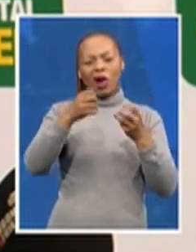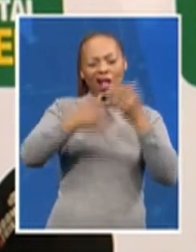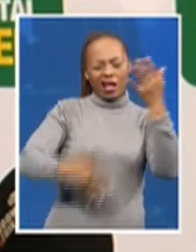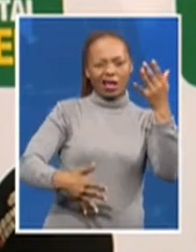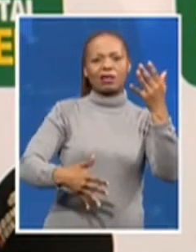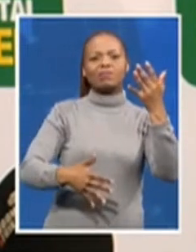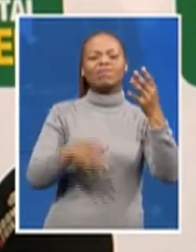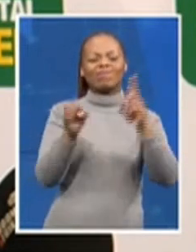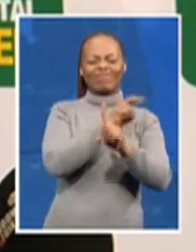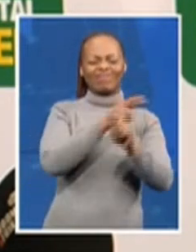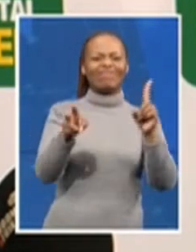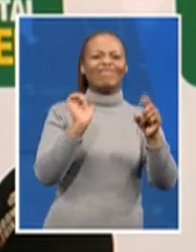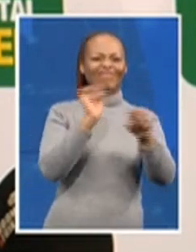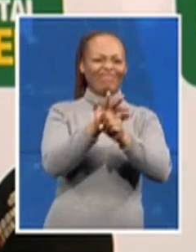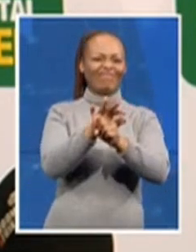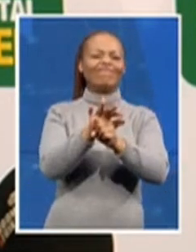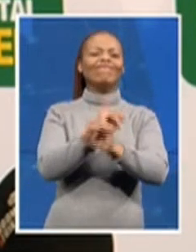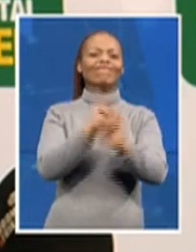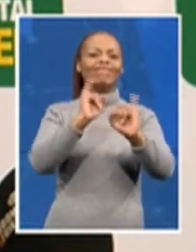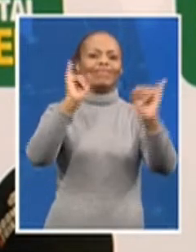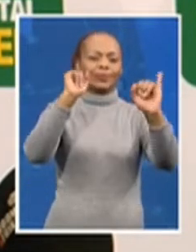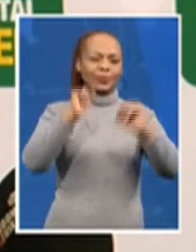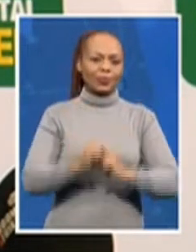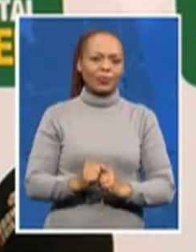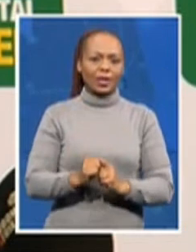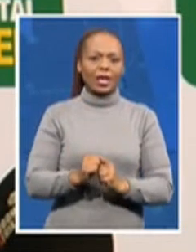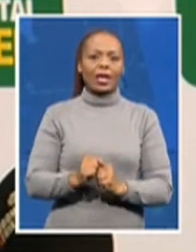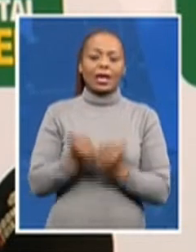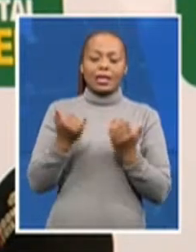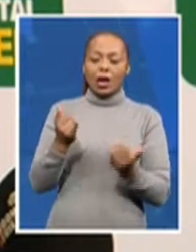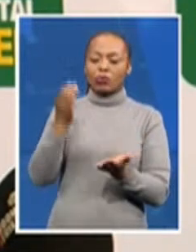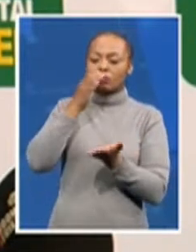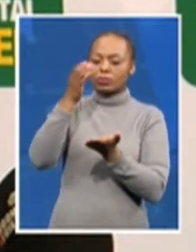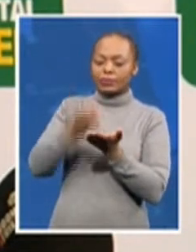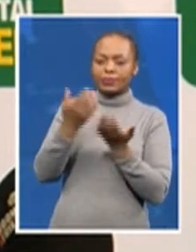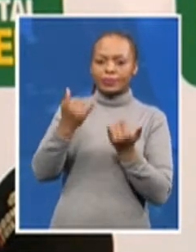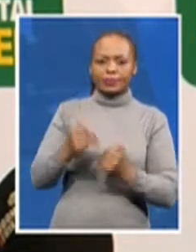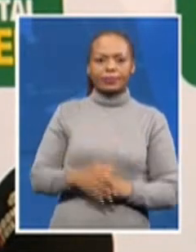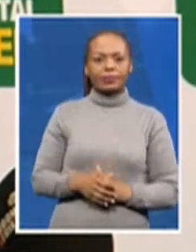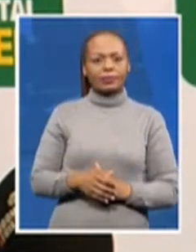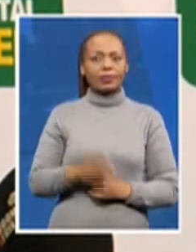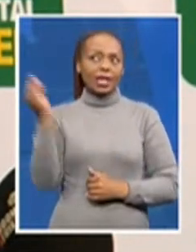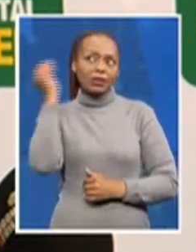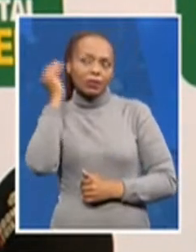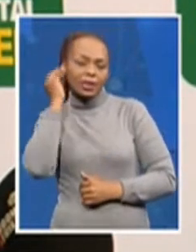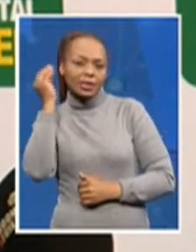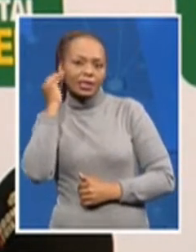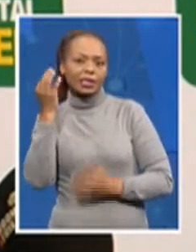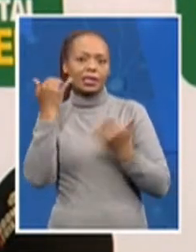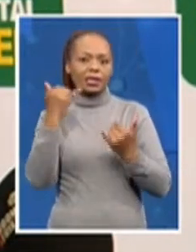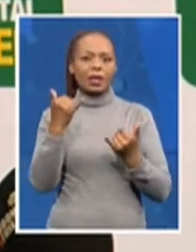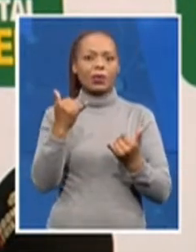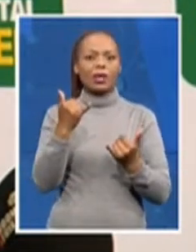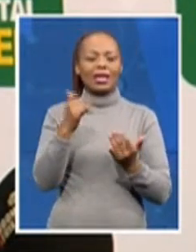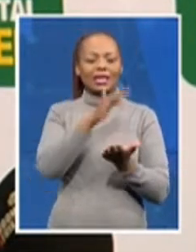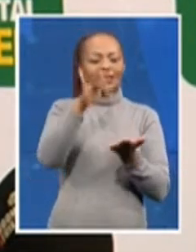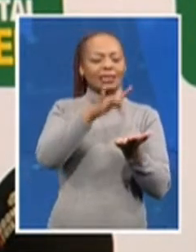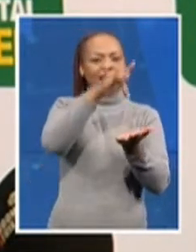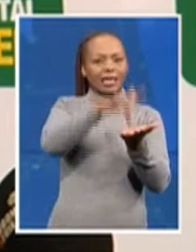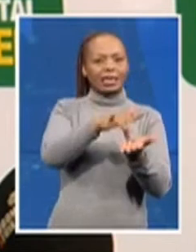information indicates that key centers of the economy were negatively impacted, and this is reflected